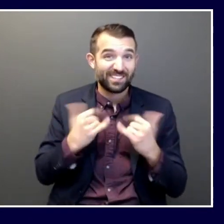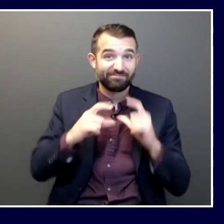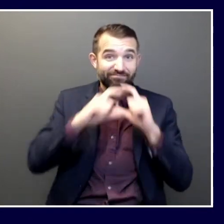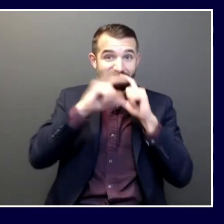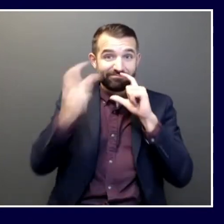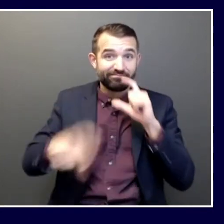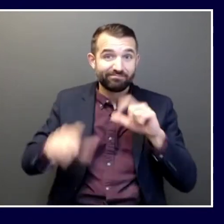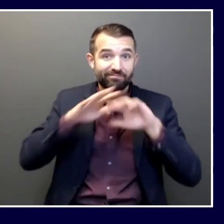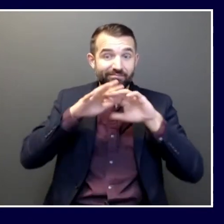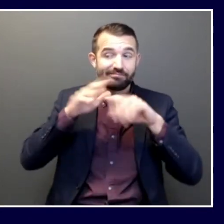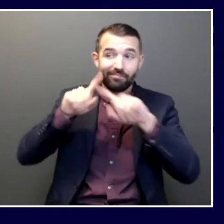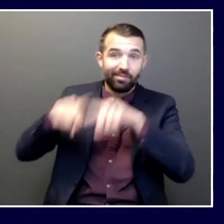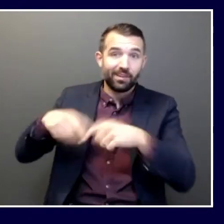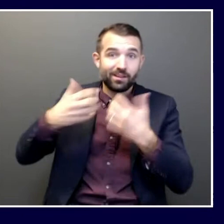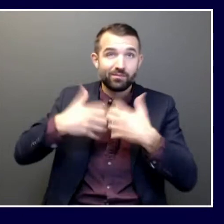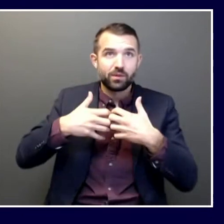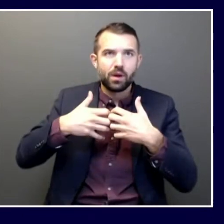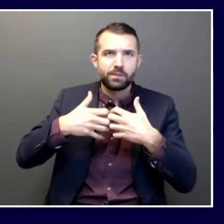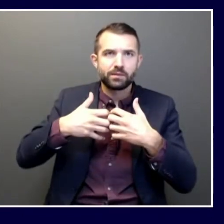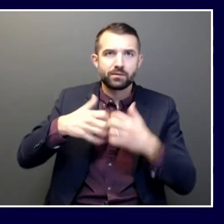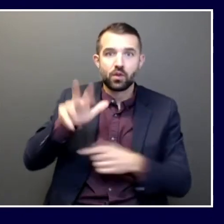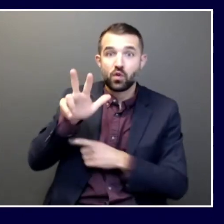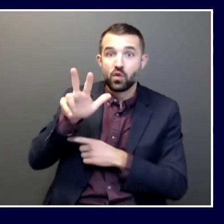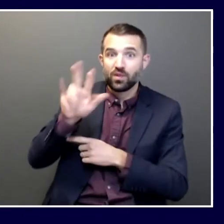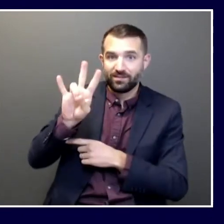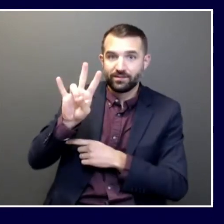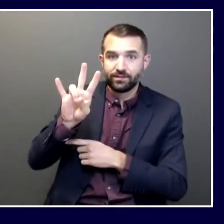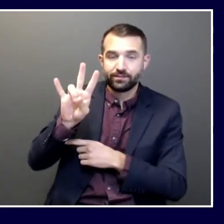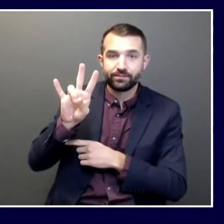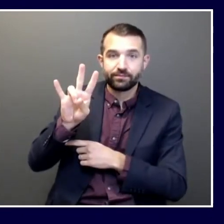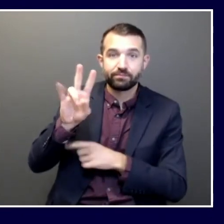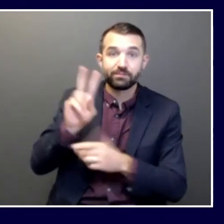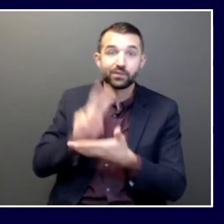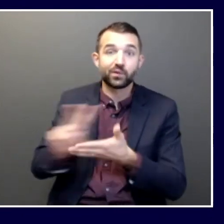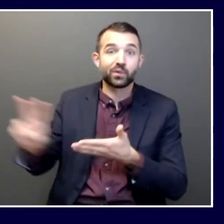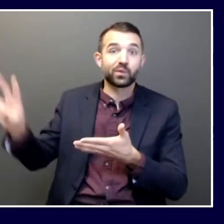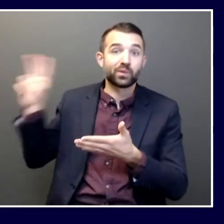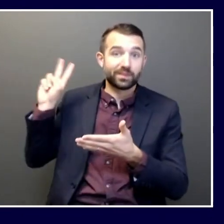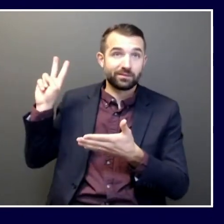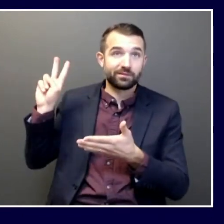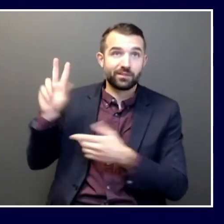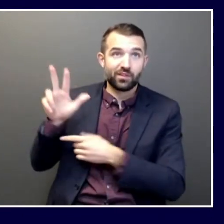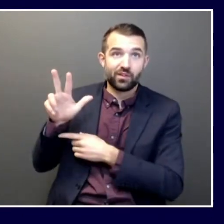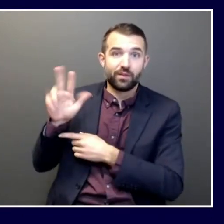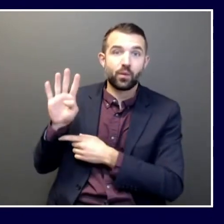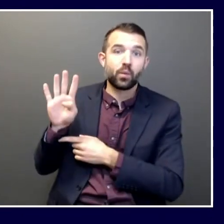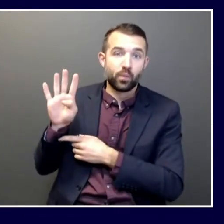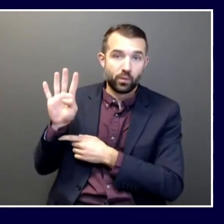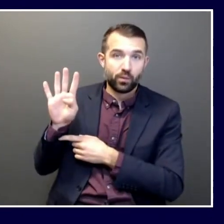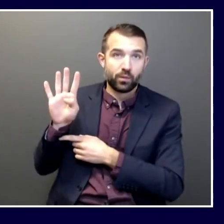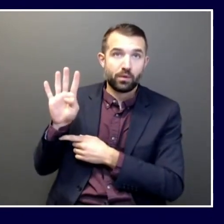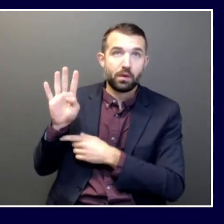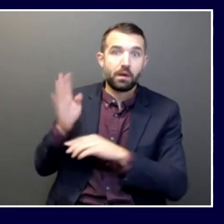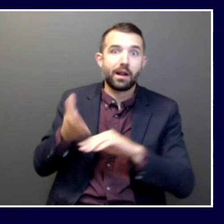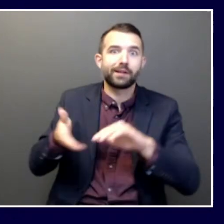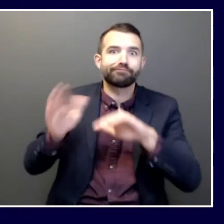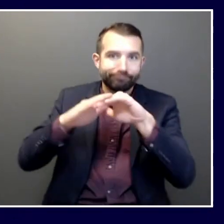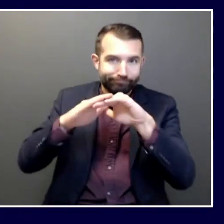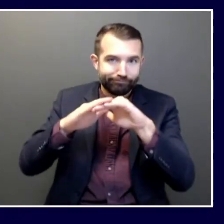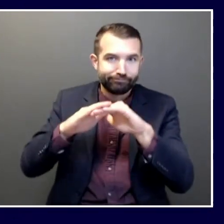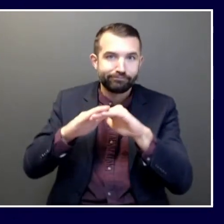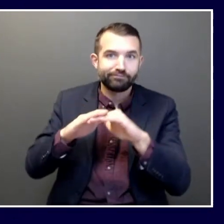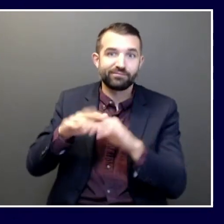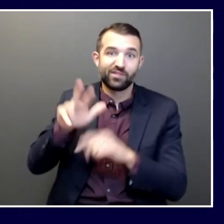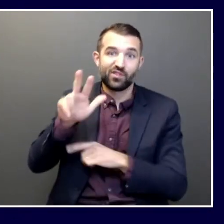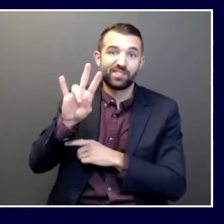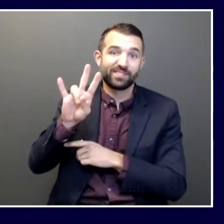on a ventilator, whereas 2 weeks ago, that number was at 34 people on a ventilator. It continues to